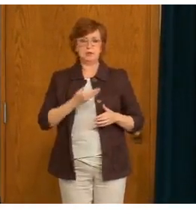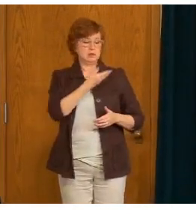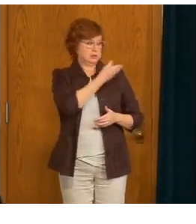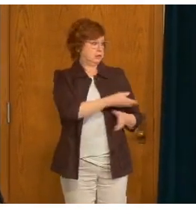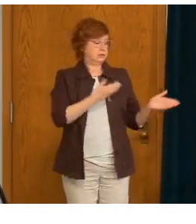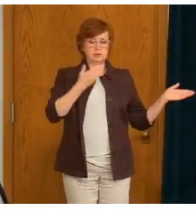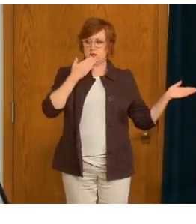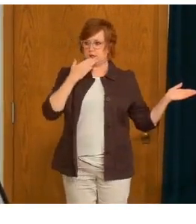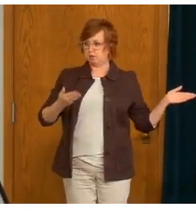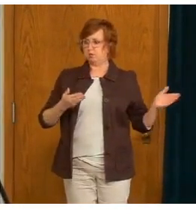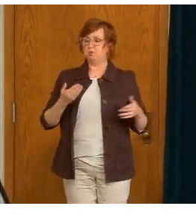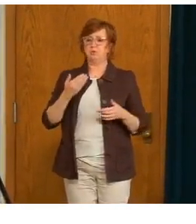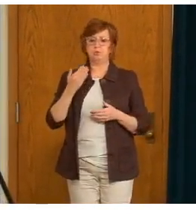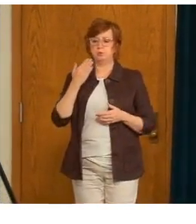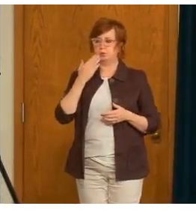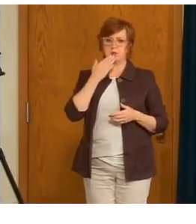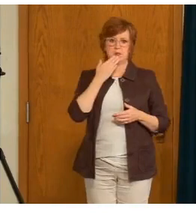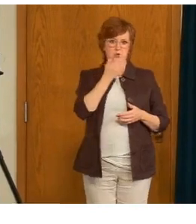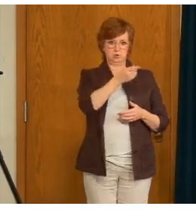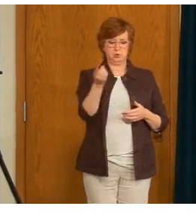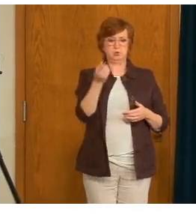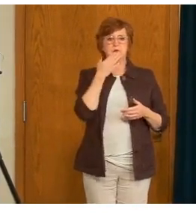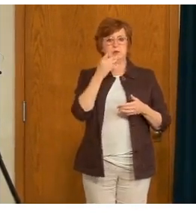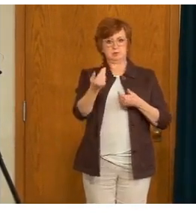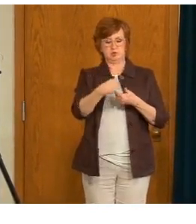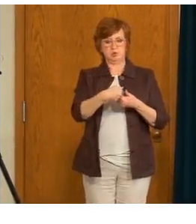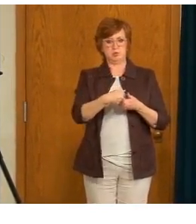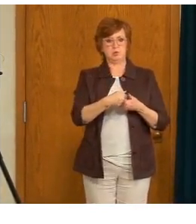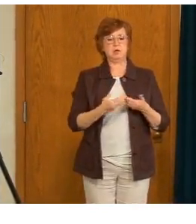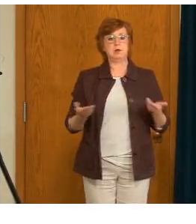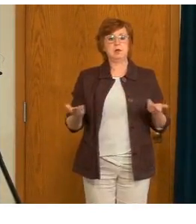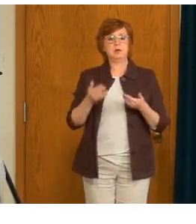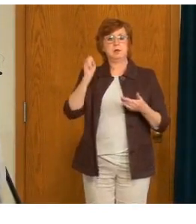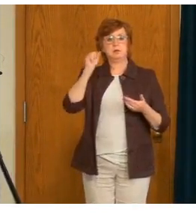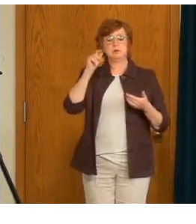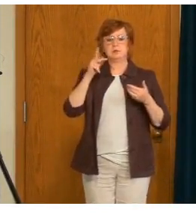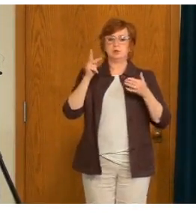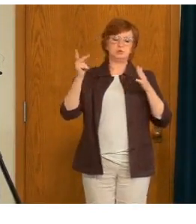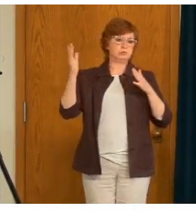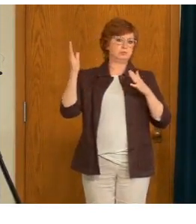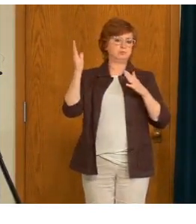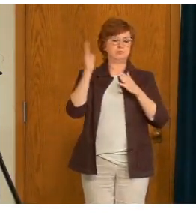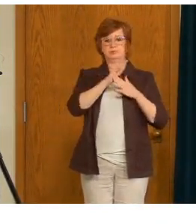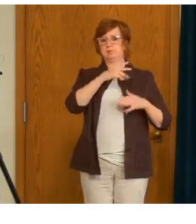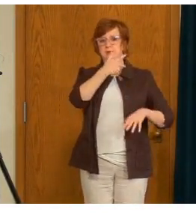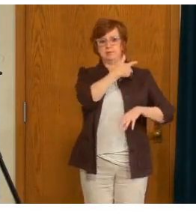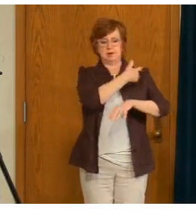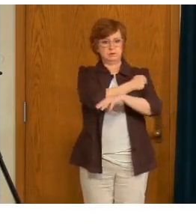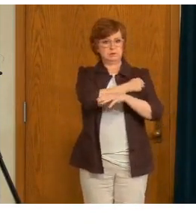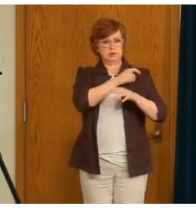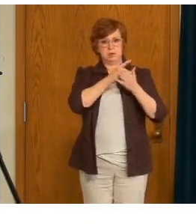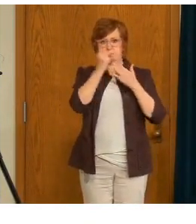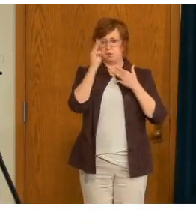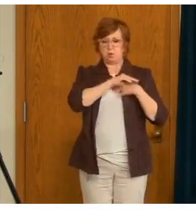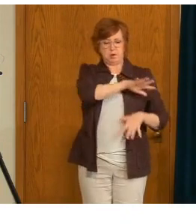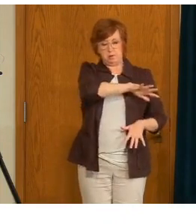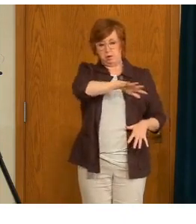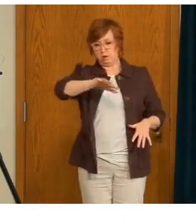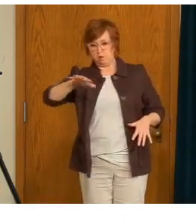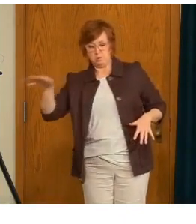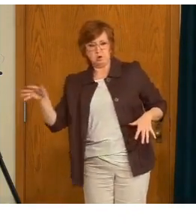Thank you very much. Good afternoon, and thank you for joining us. Saskatchewan's nation-leading vaccination program continues to make